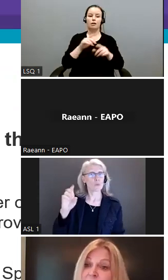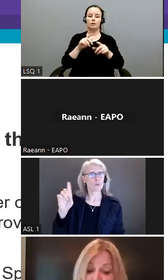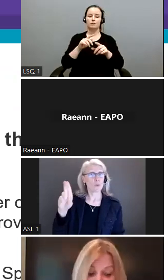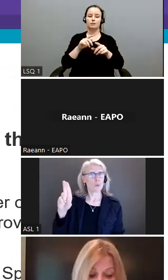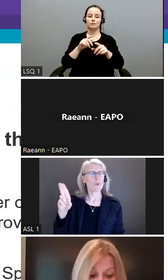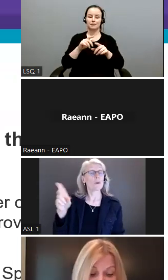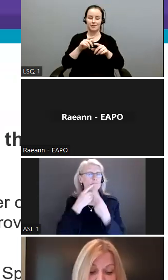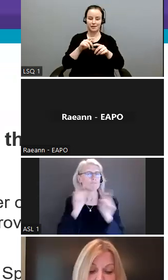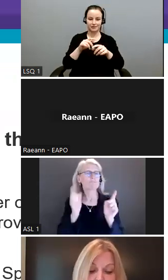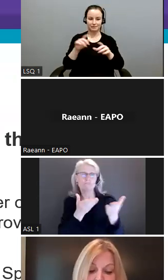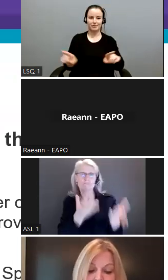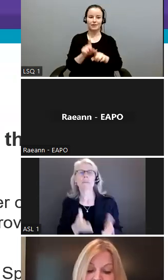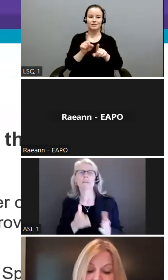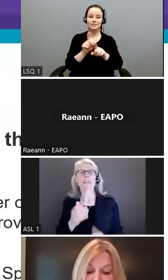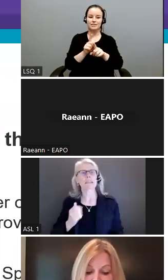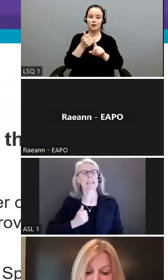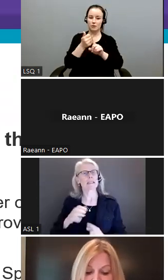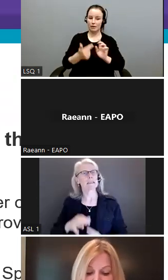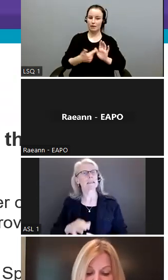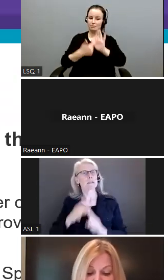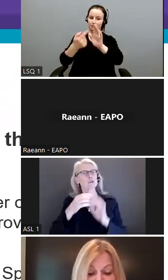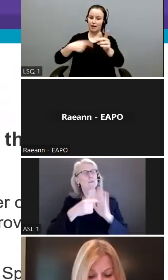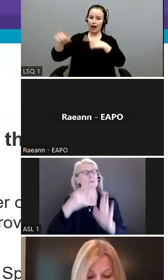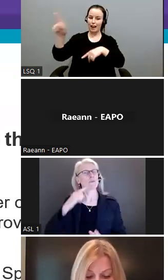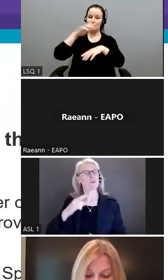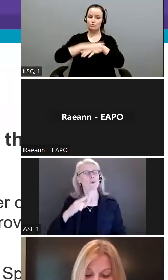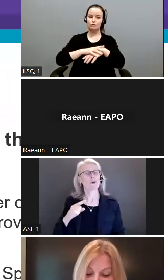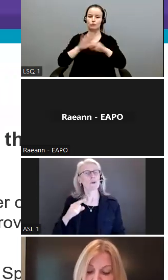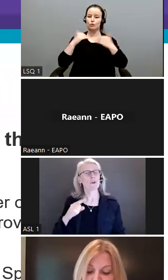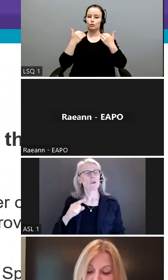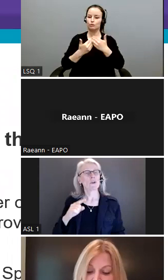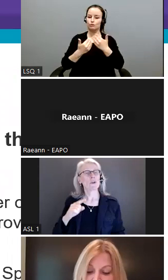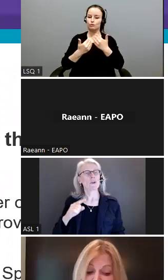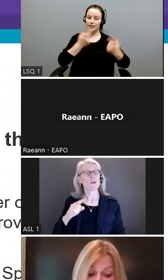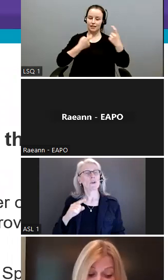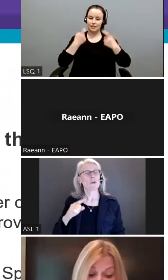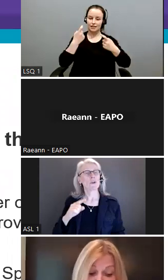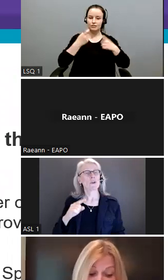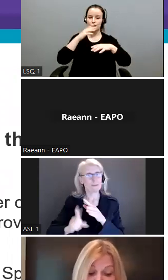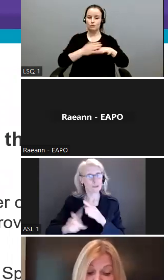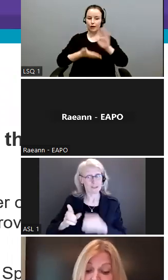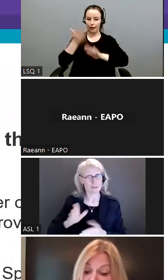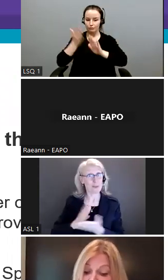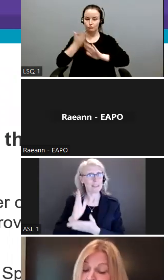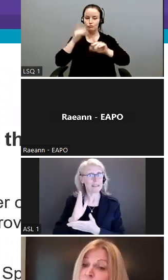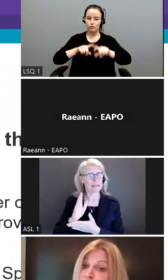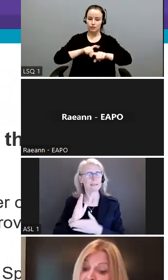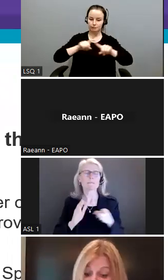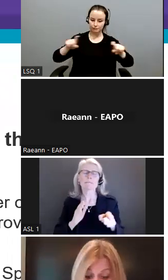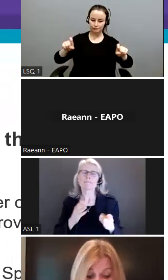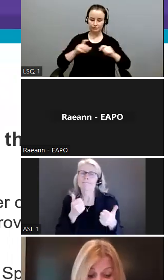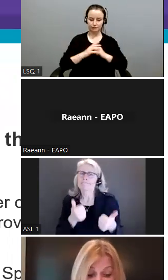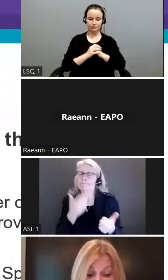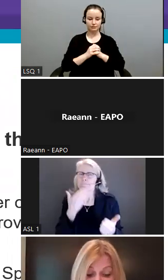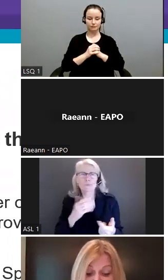Canada's special envoy on humanitarian and refugee issues. He has been a really great friend to all of us who are working